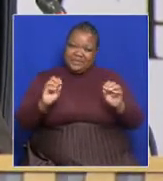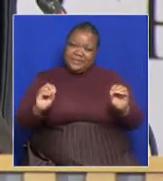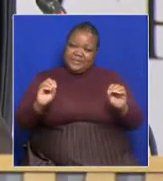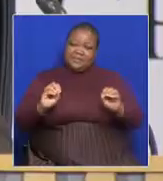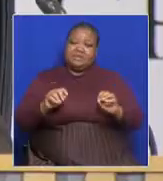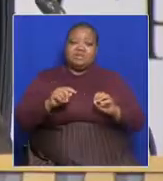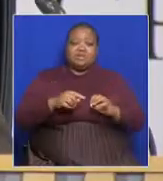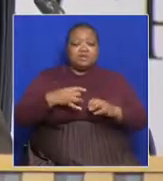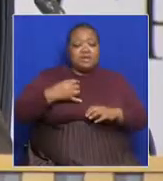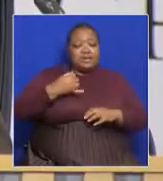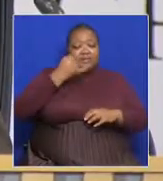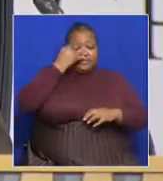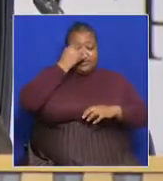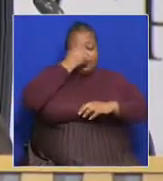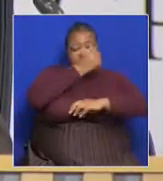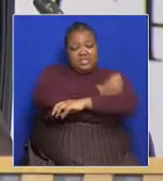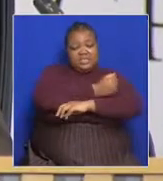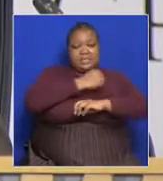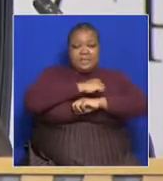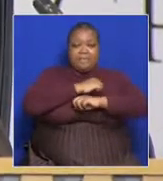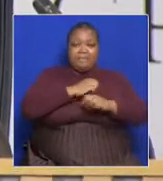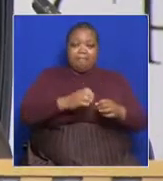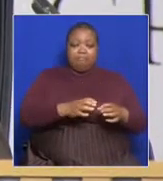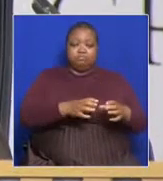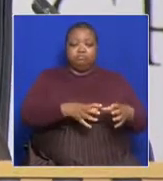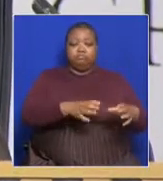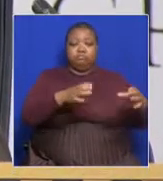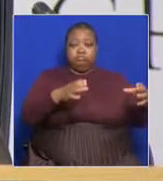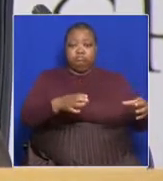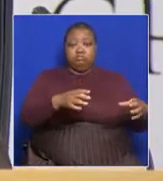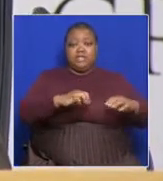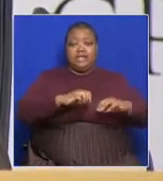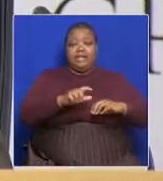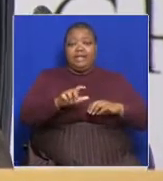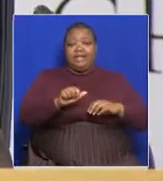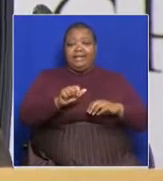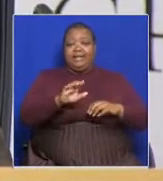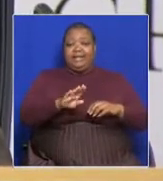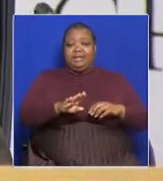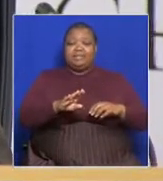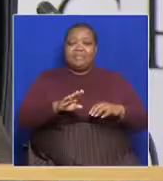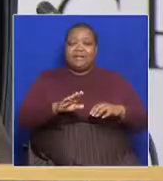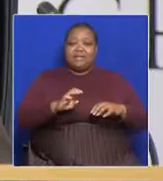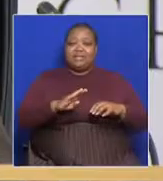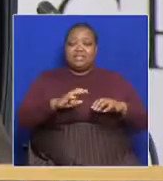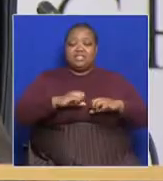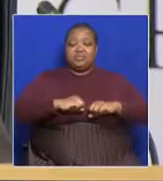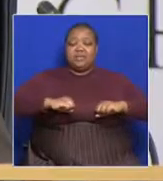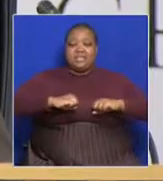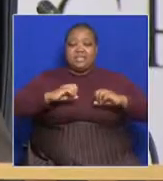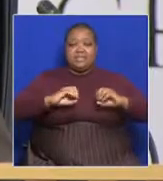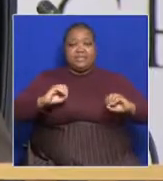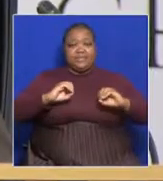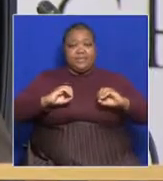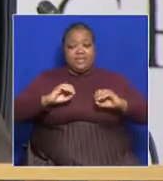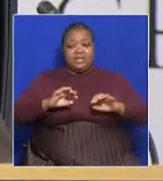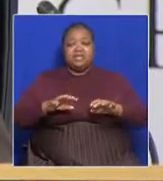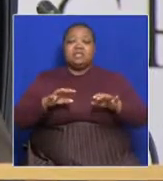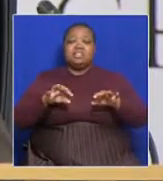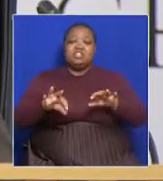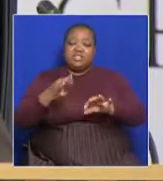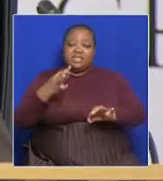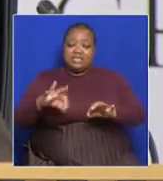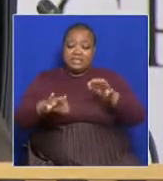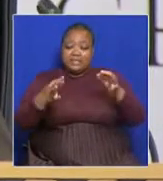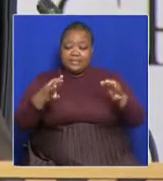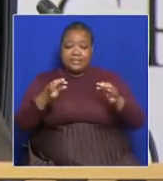space to accommodate it. So in that case, there was no analysis done. It's only 1 year, 9 months later, after the theft of